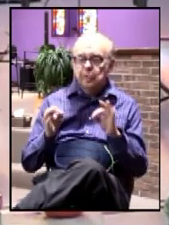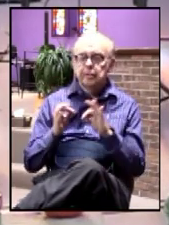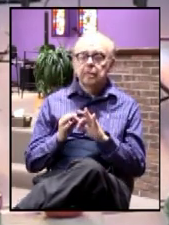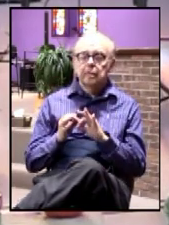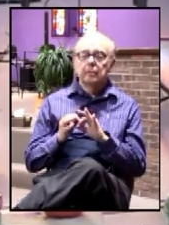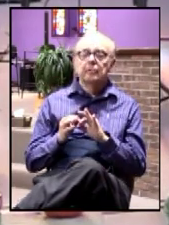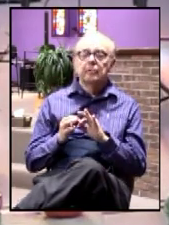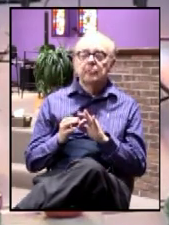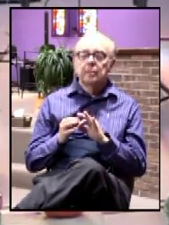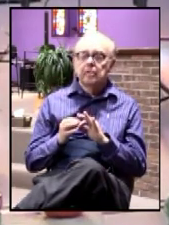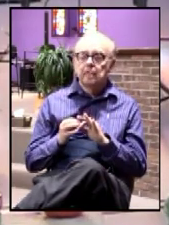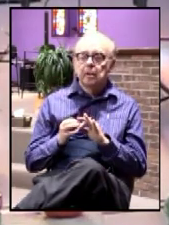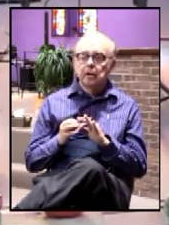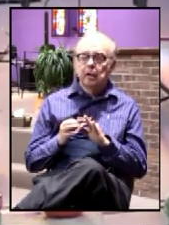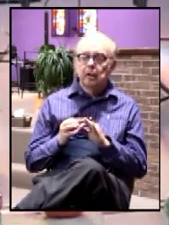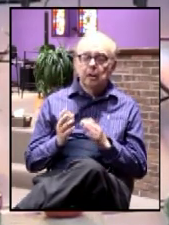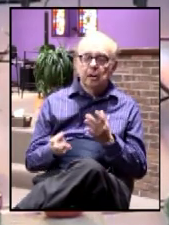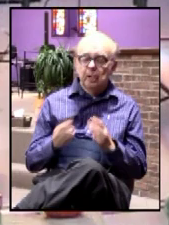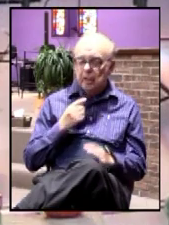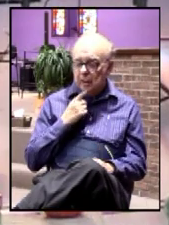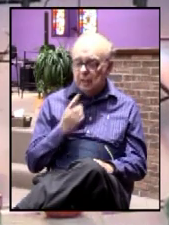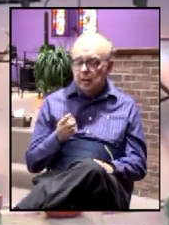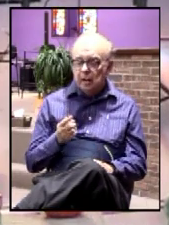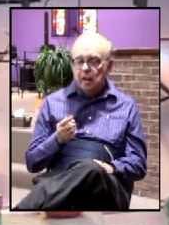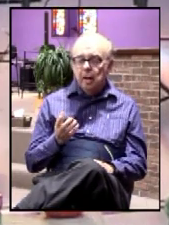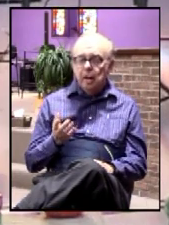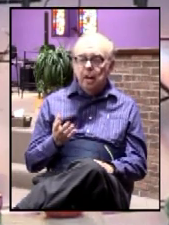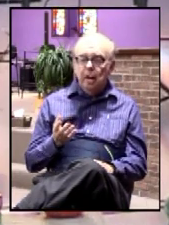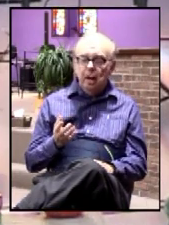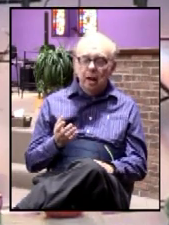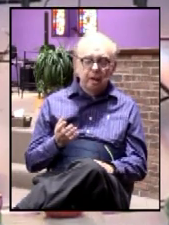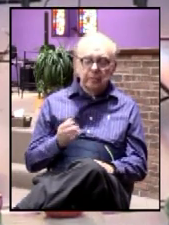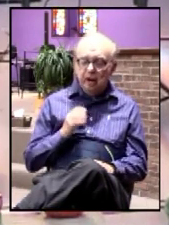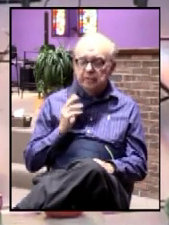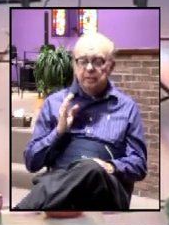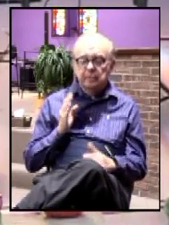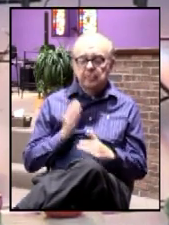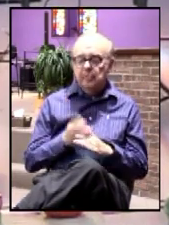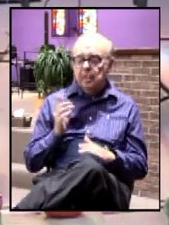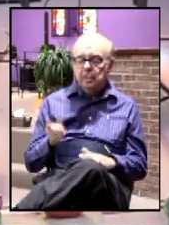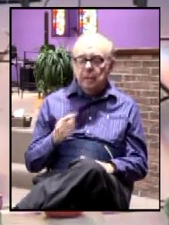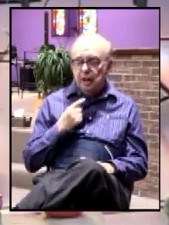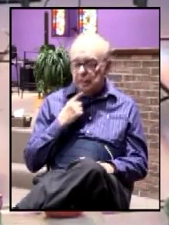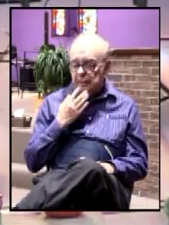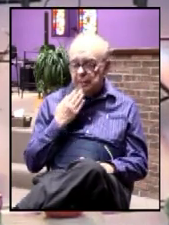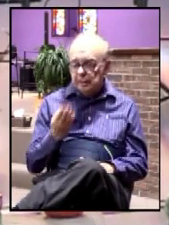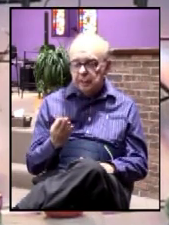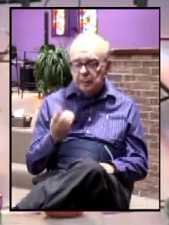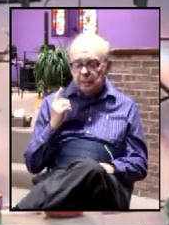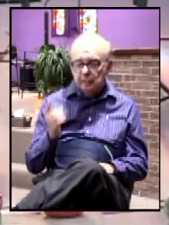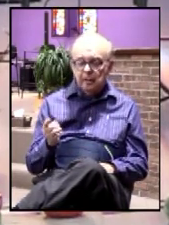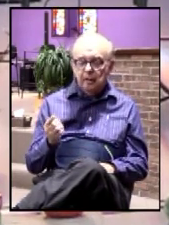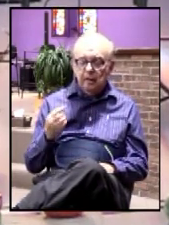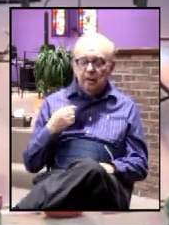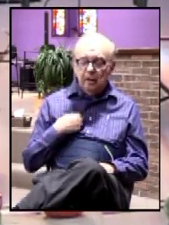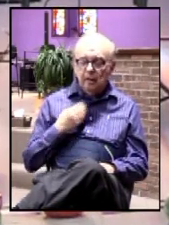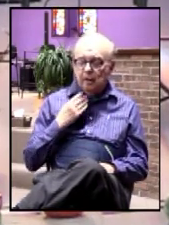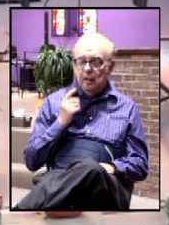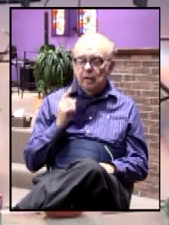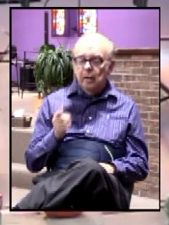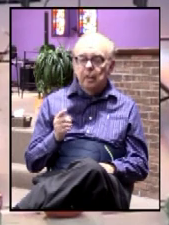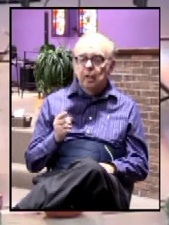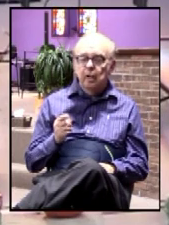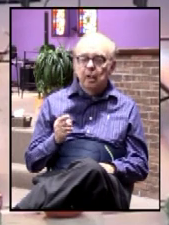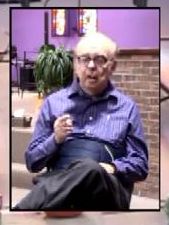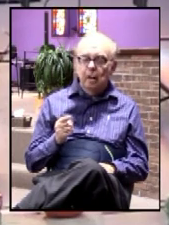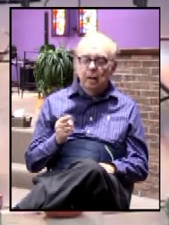matters. Now you may say that I'm trying to knock you. I'm not. I'm saying I am thanking